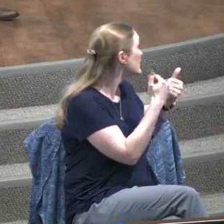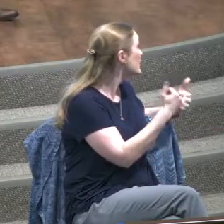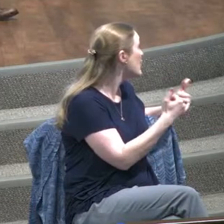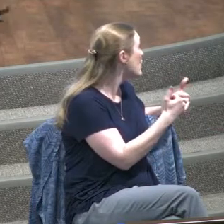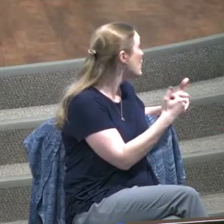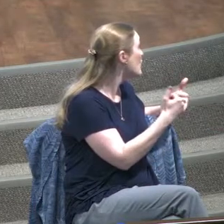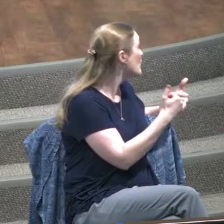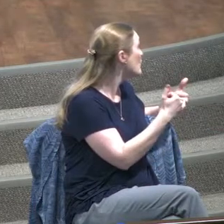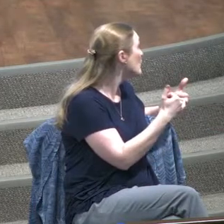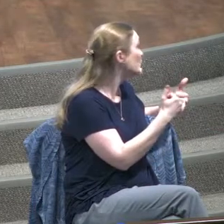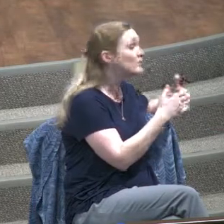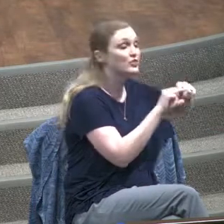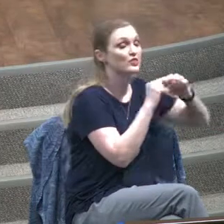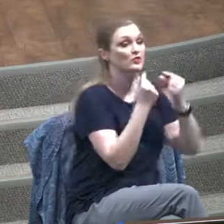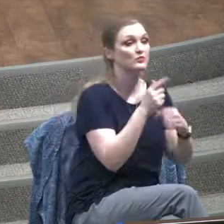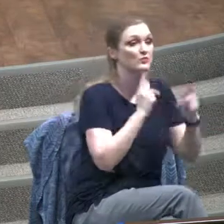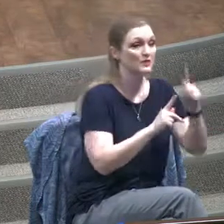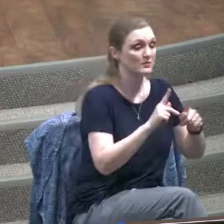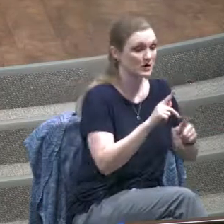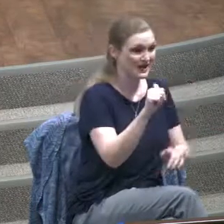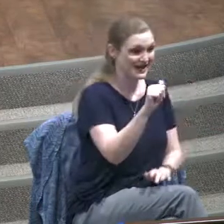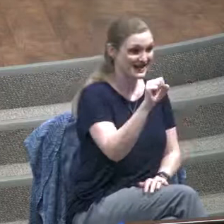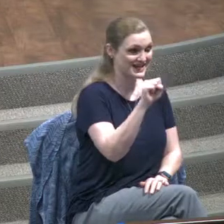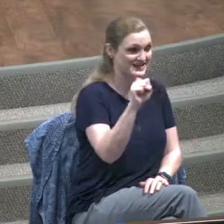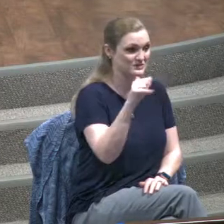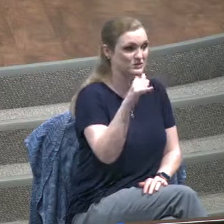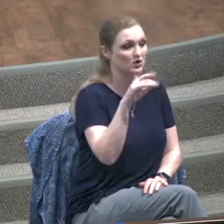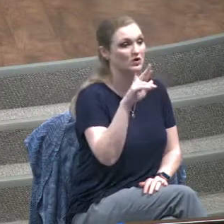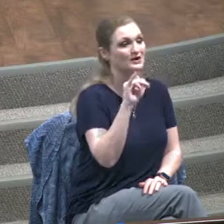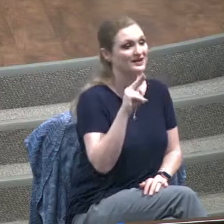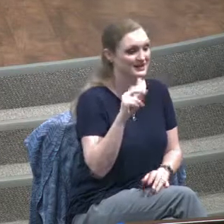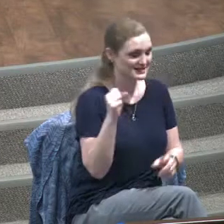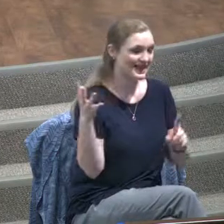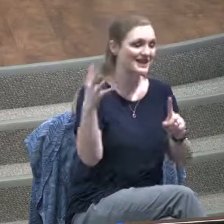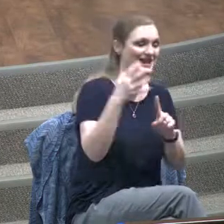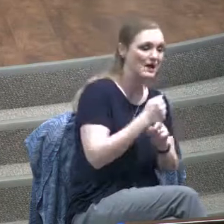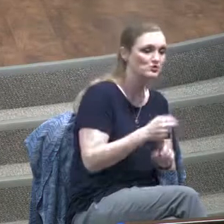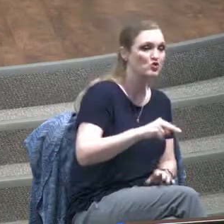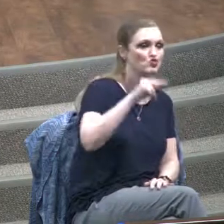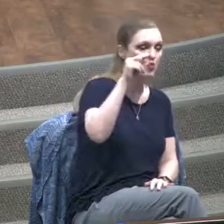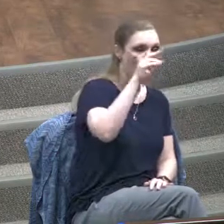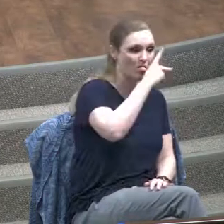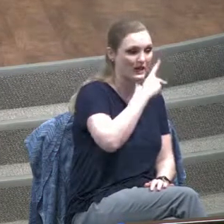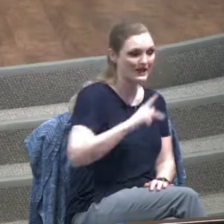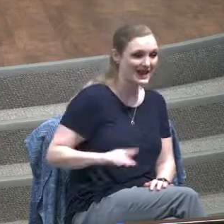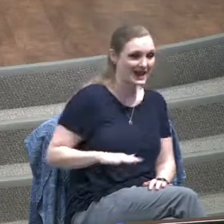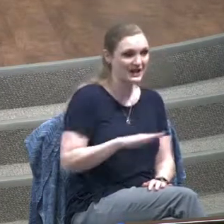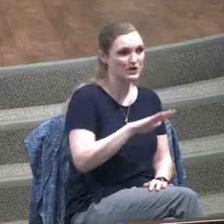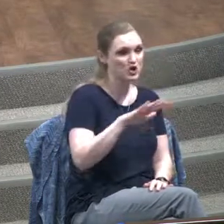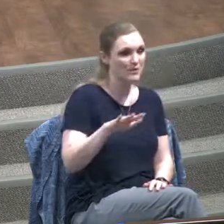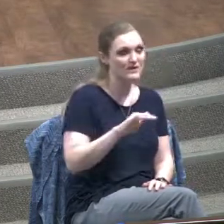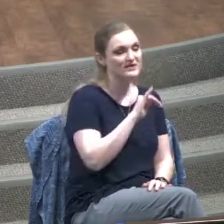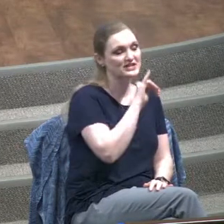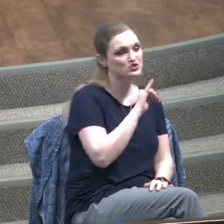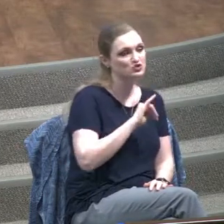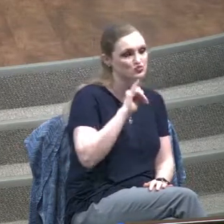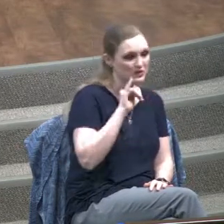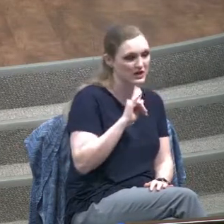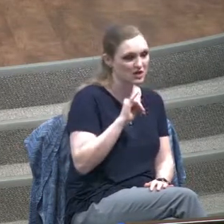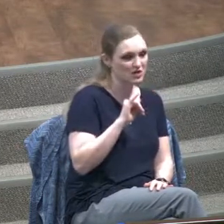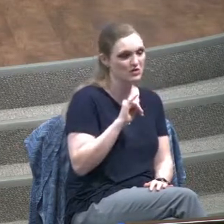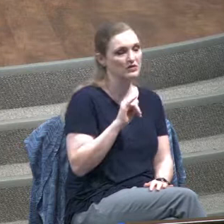Assyrians, it was the Assyrians that captured the northern kingdom of Israel, the capital city